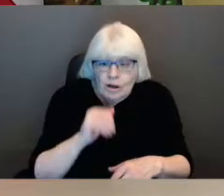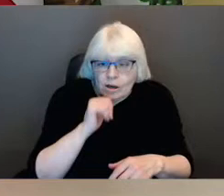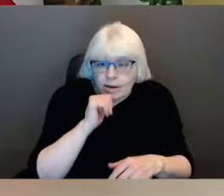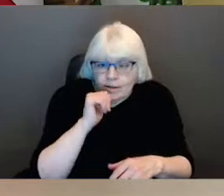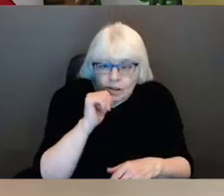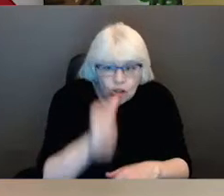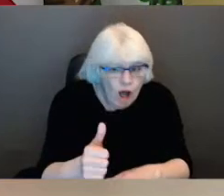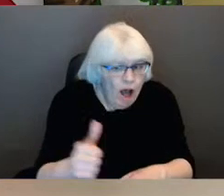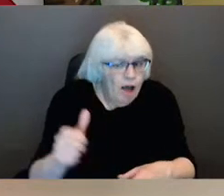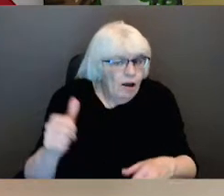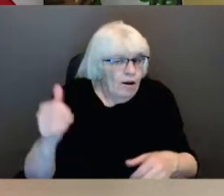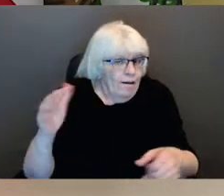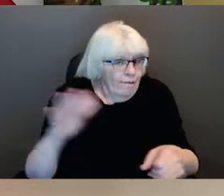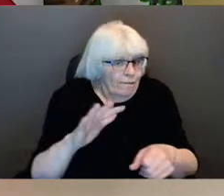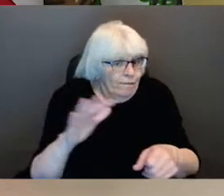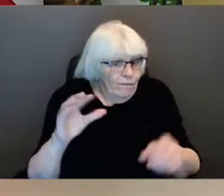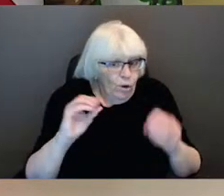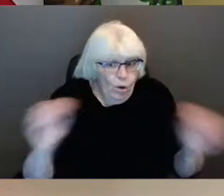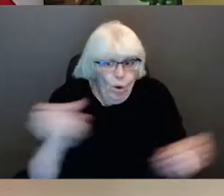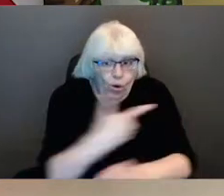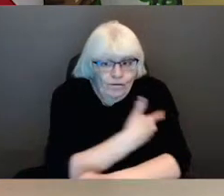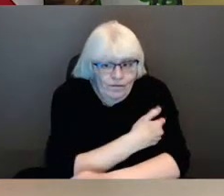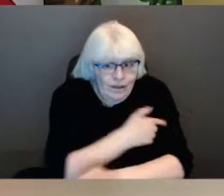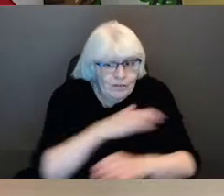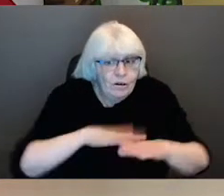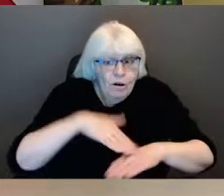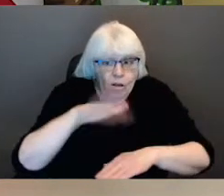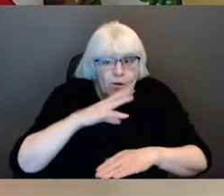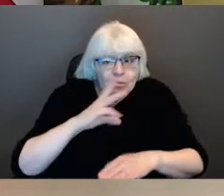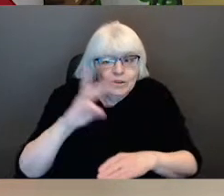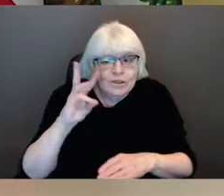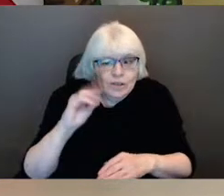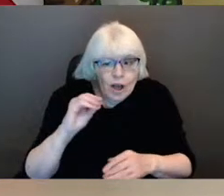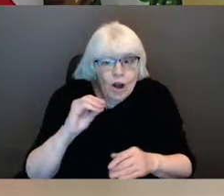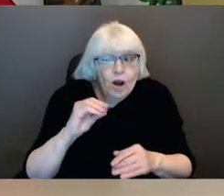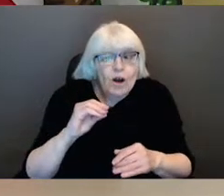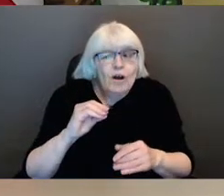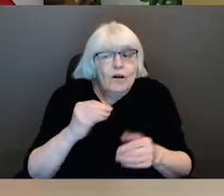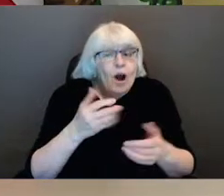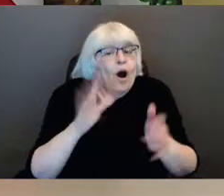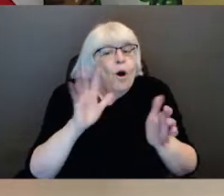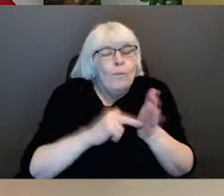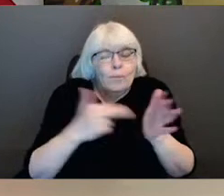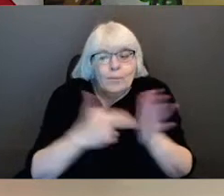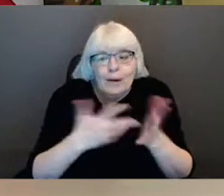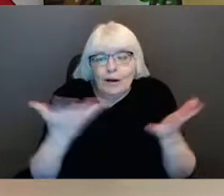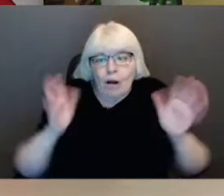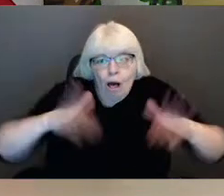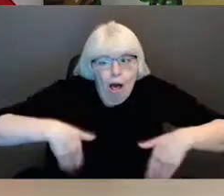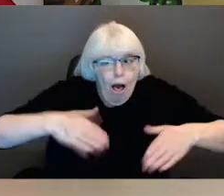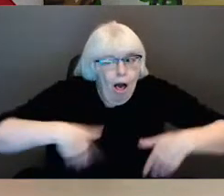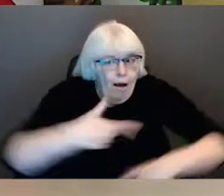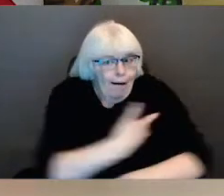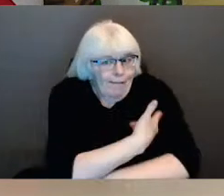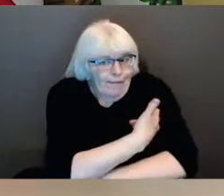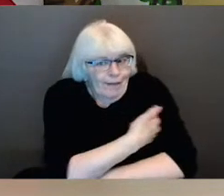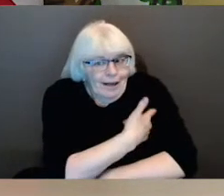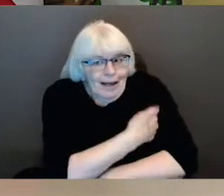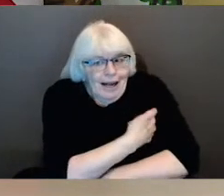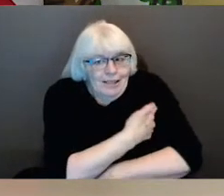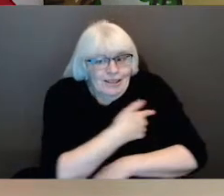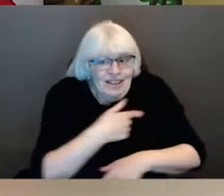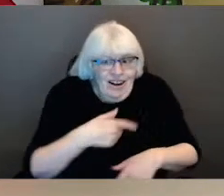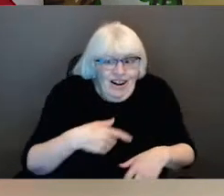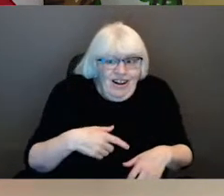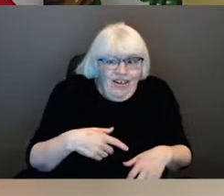that means, behind on their vaccinations, not up to date on their COVID vaccinations. Does that refer to they're not yet boosted, or they